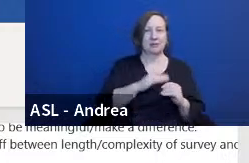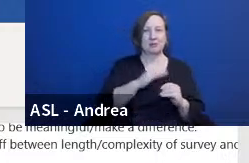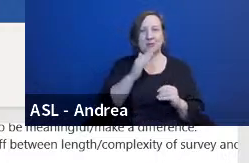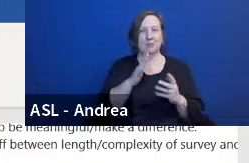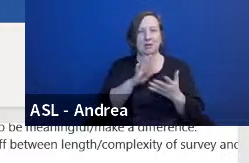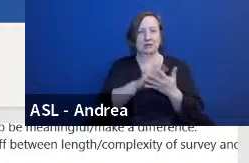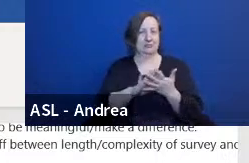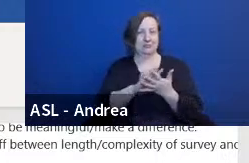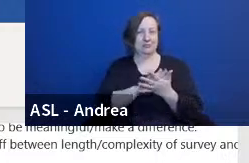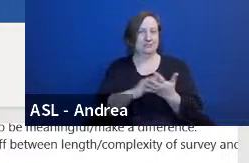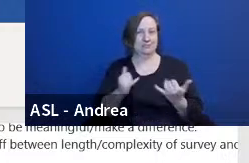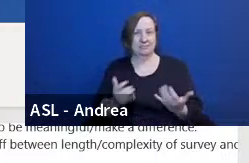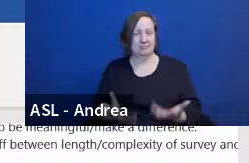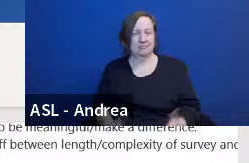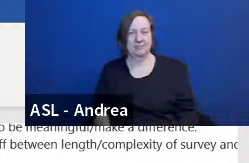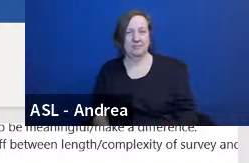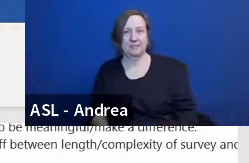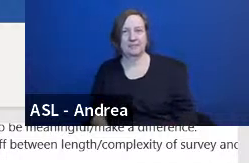at this point.